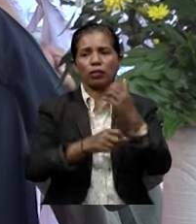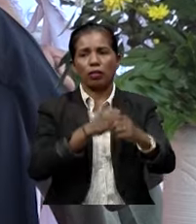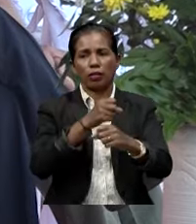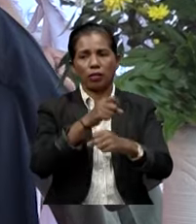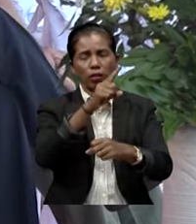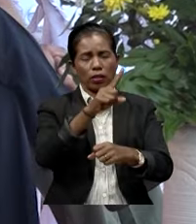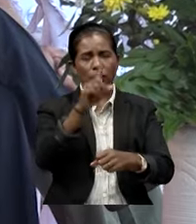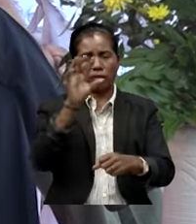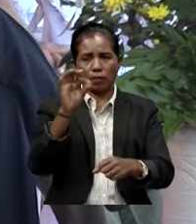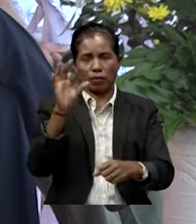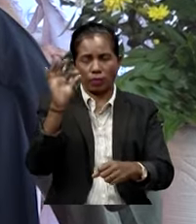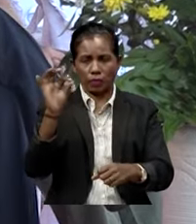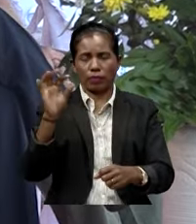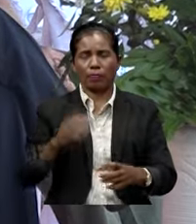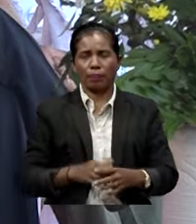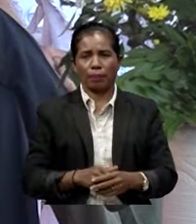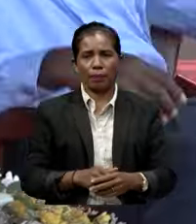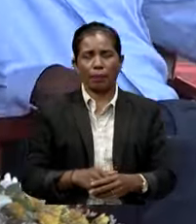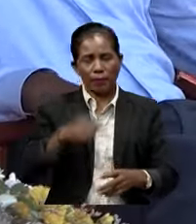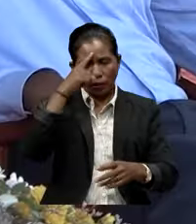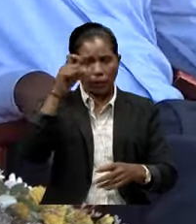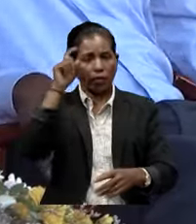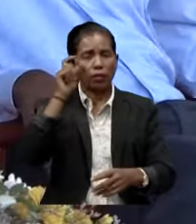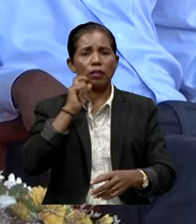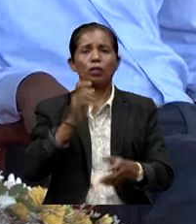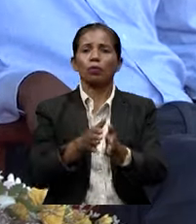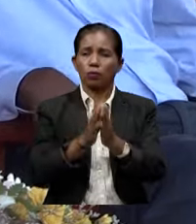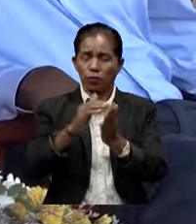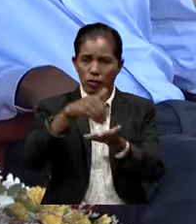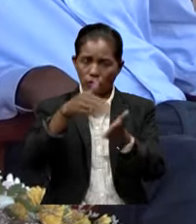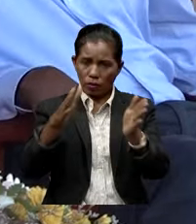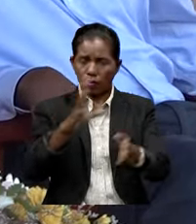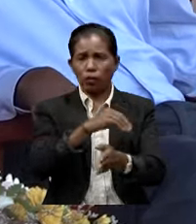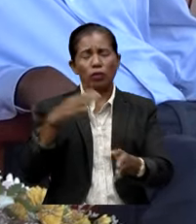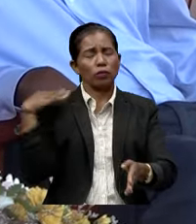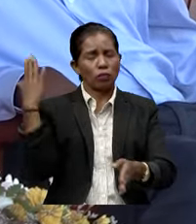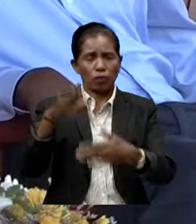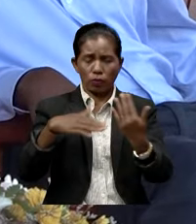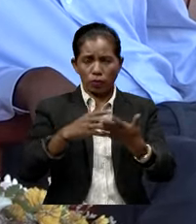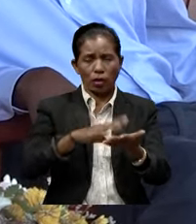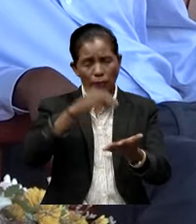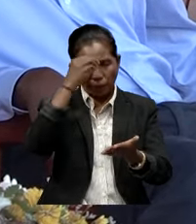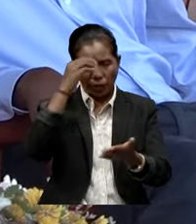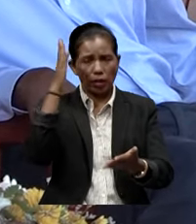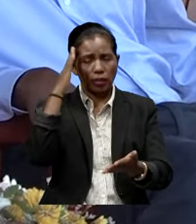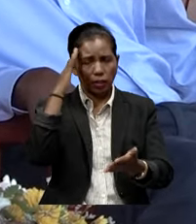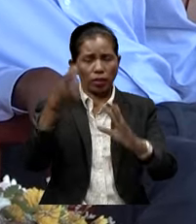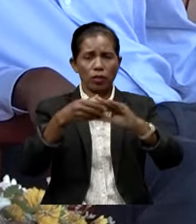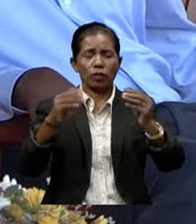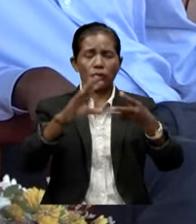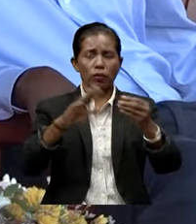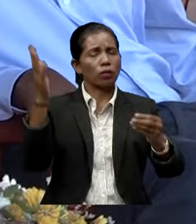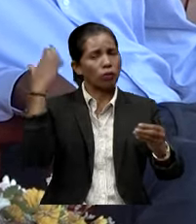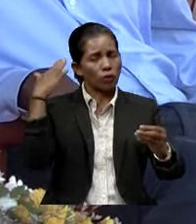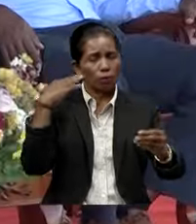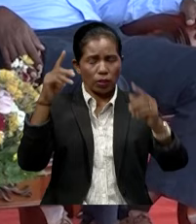reunida a tossia sendo recensia. Tamane, Xanana Guzmão, russo estudante nos ouvencira, a Tobuca aprende, onde já tem a história passada na São Ninian.